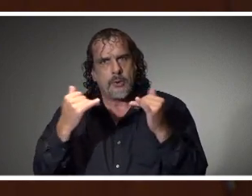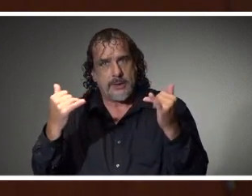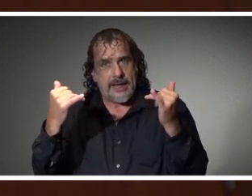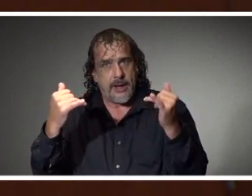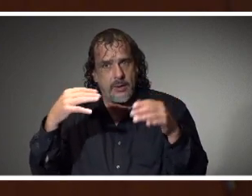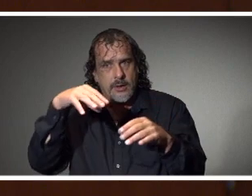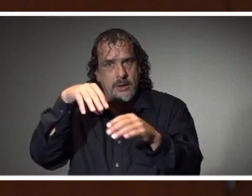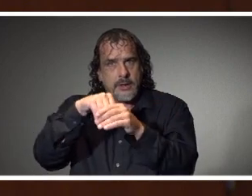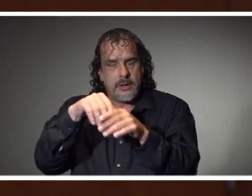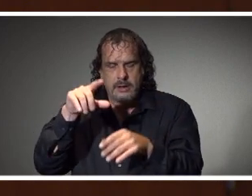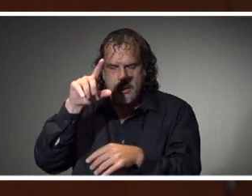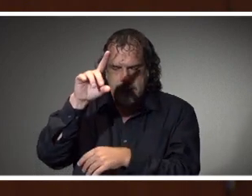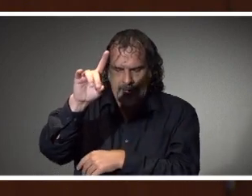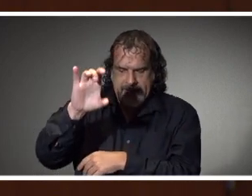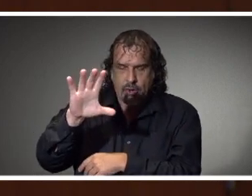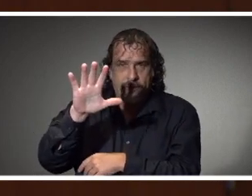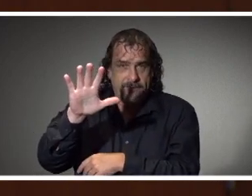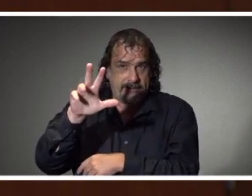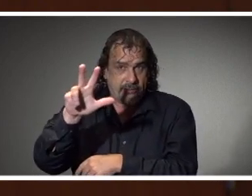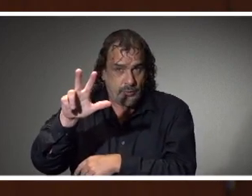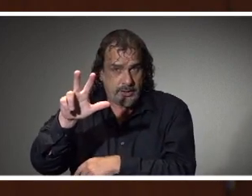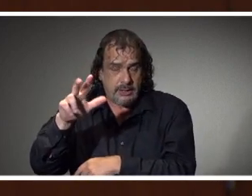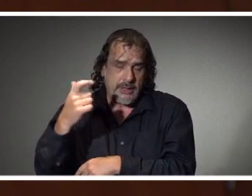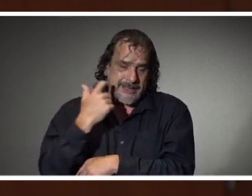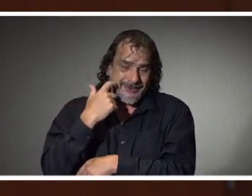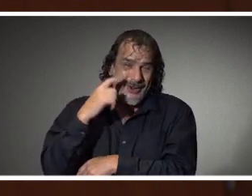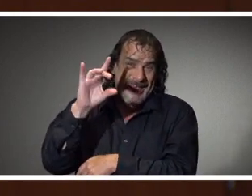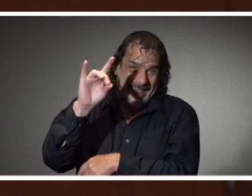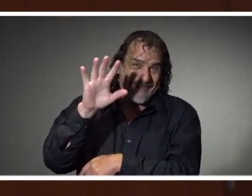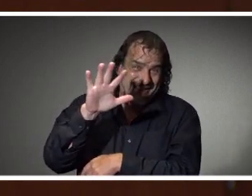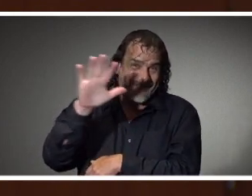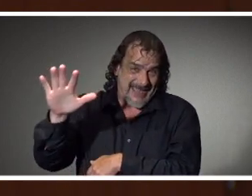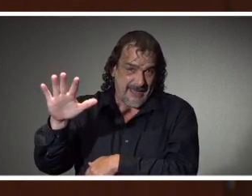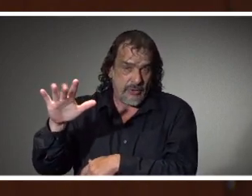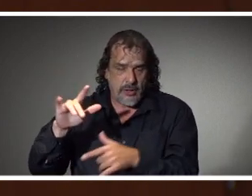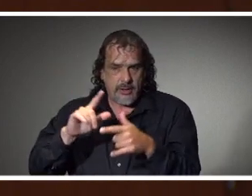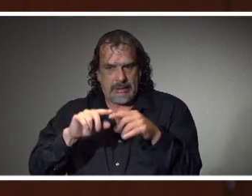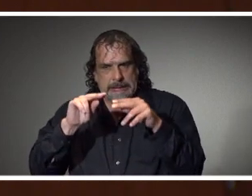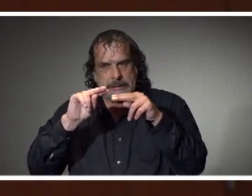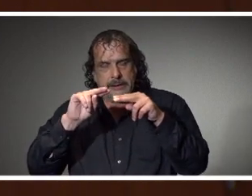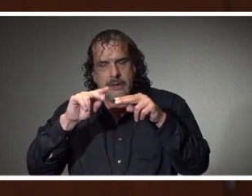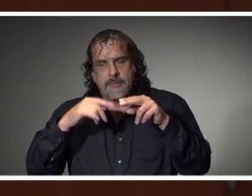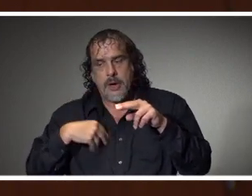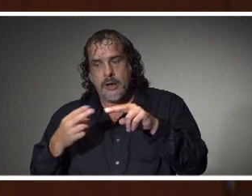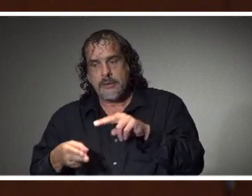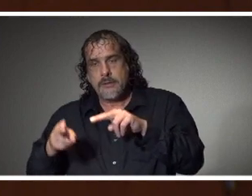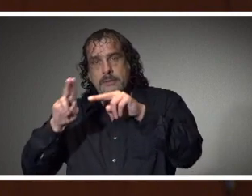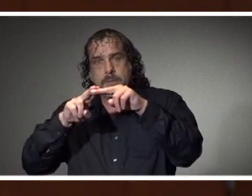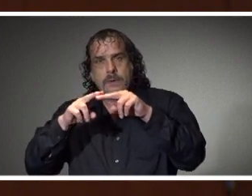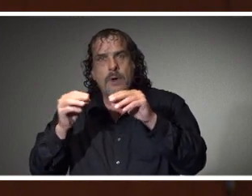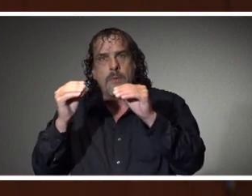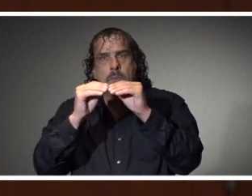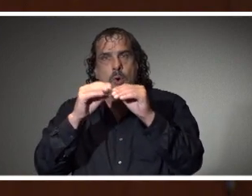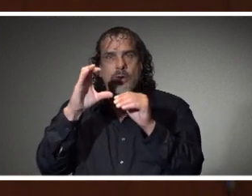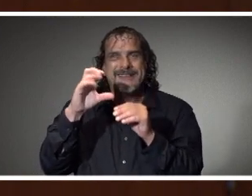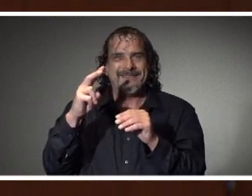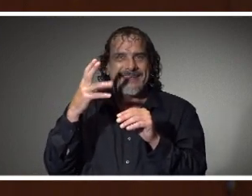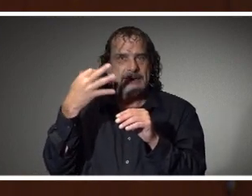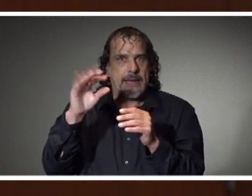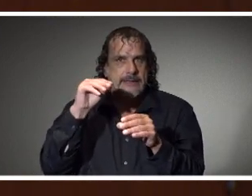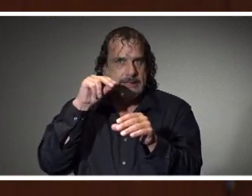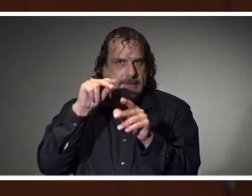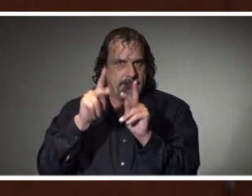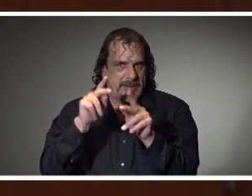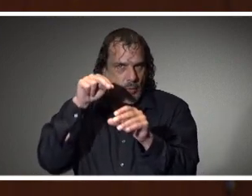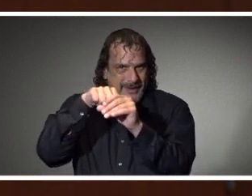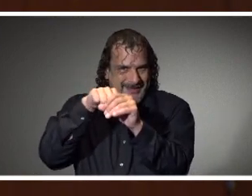overall at 853 compared to 855 yesterday, but a small increase in the number of COVID ICU patients